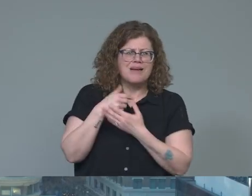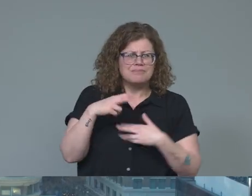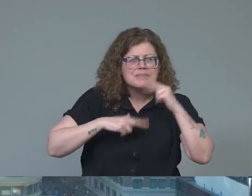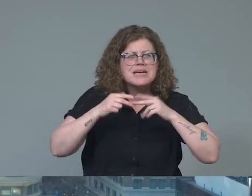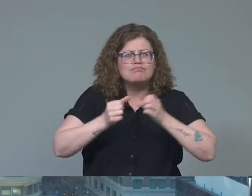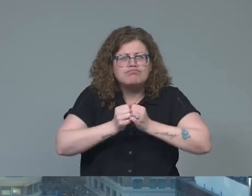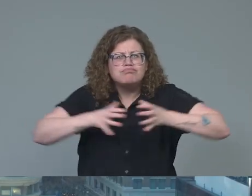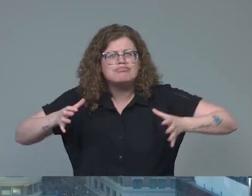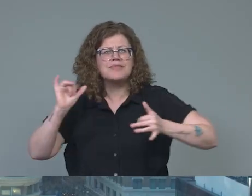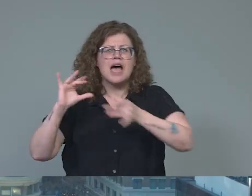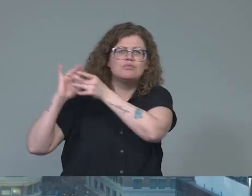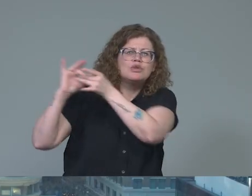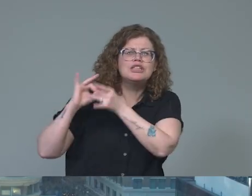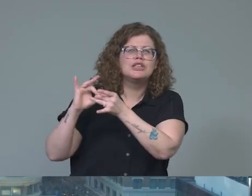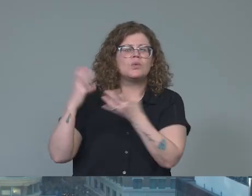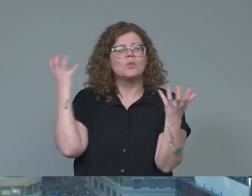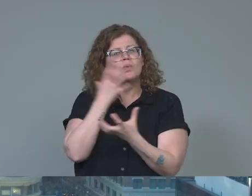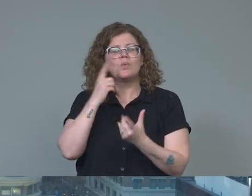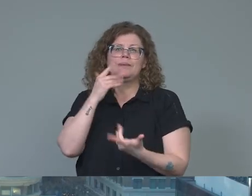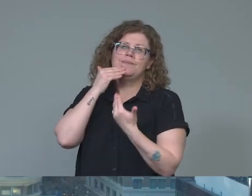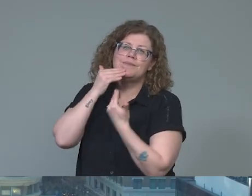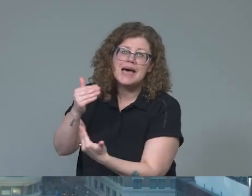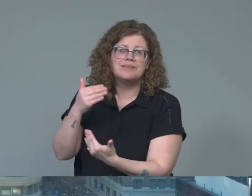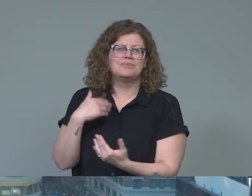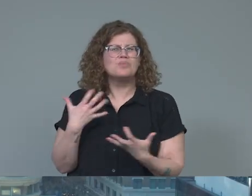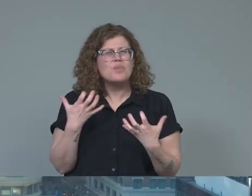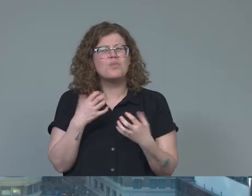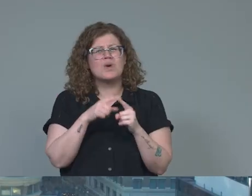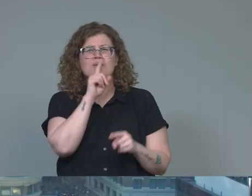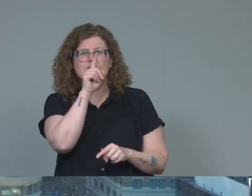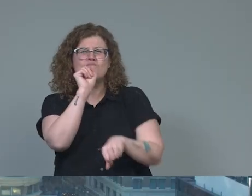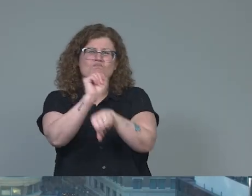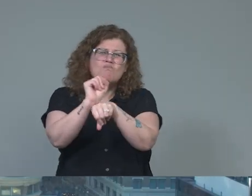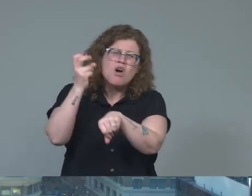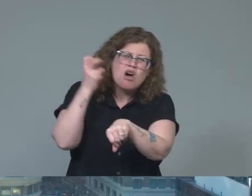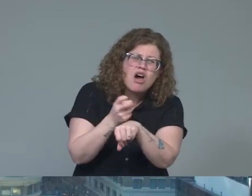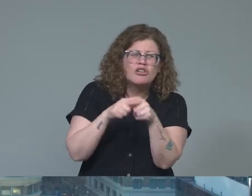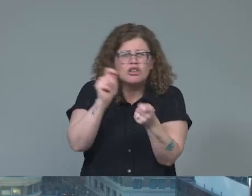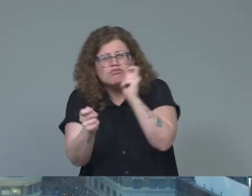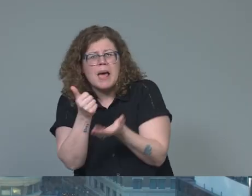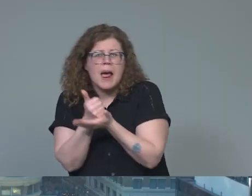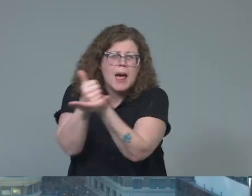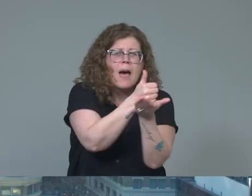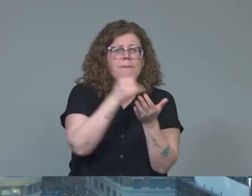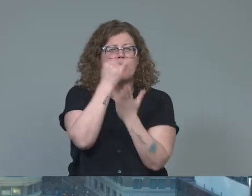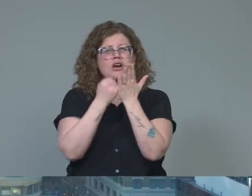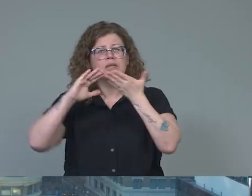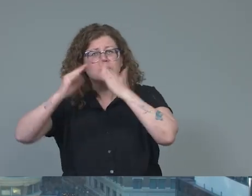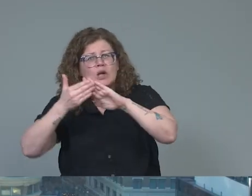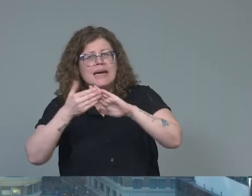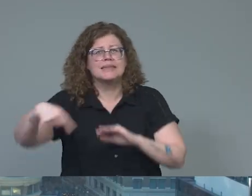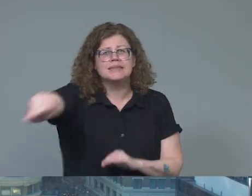particularly for artists, when you hear me say putting the public back in public art, know that it is grounded